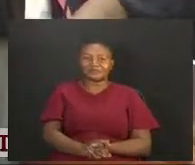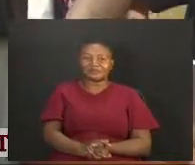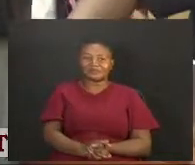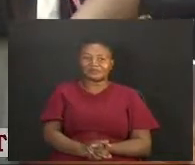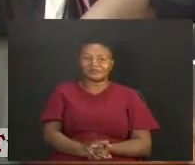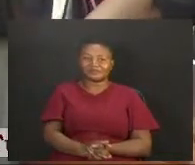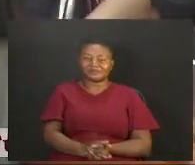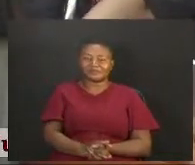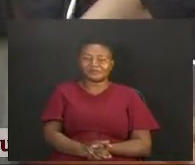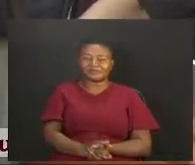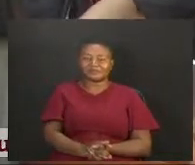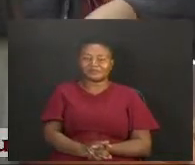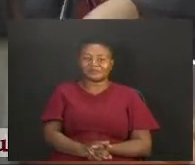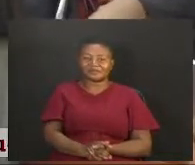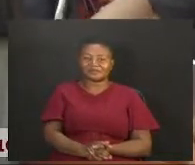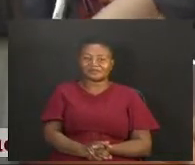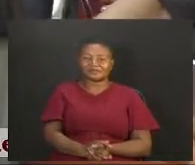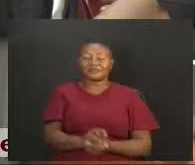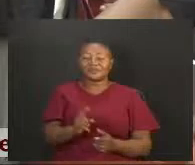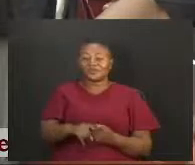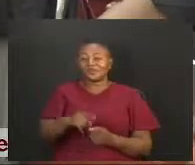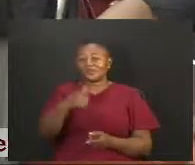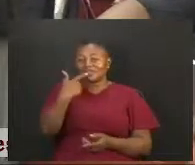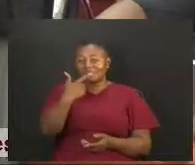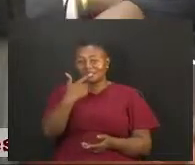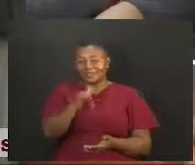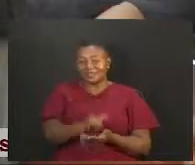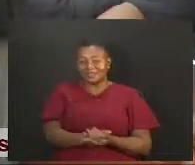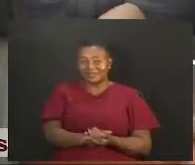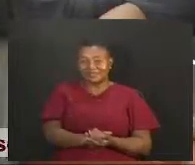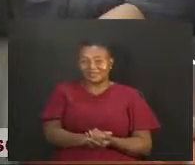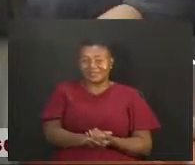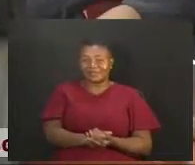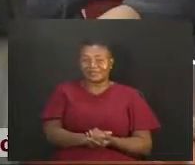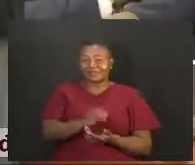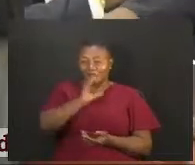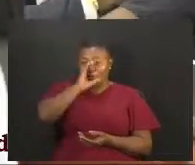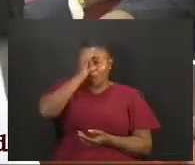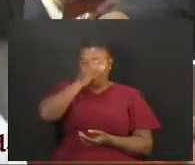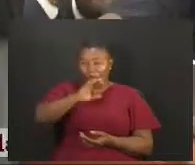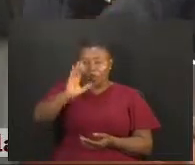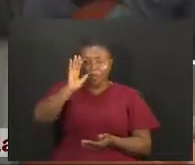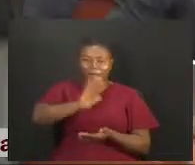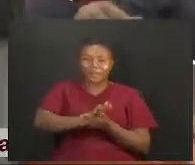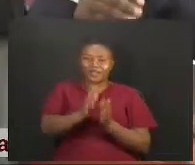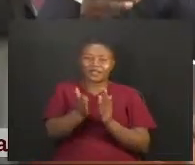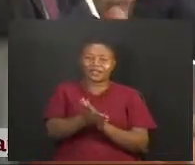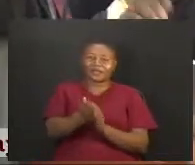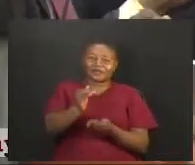To it, Mr. Speaker, the elephant will become small.